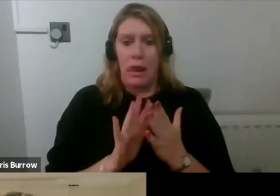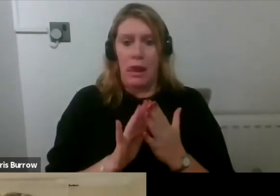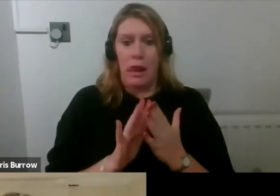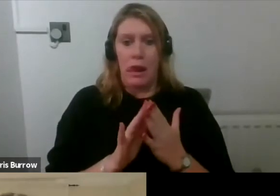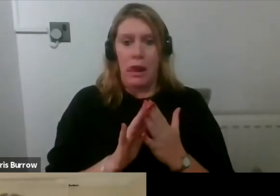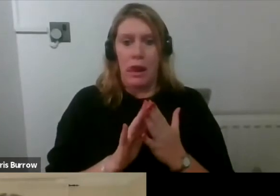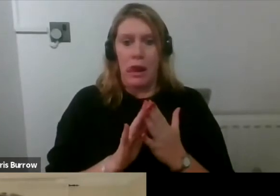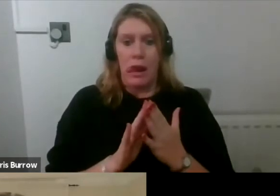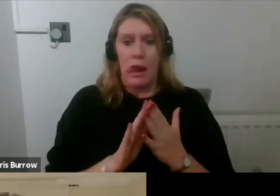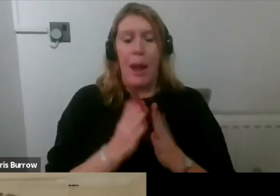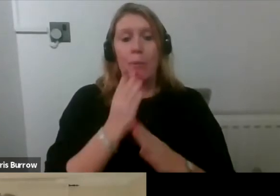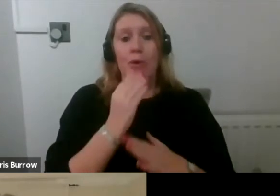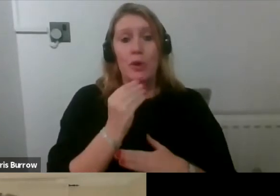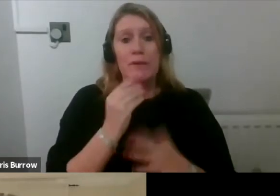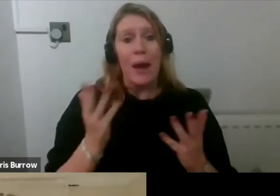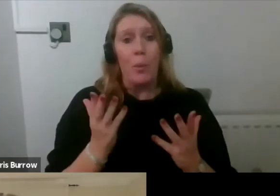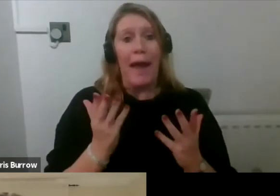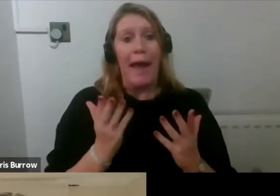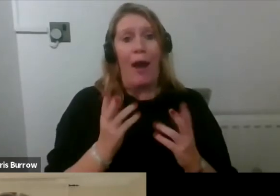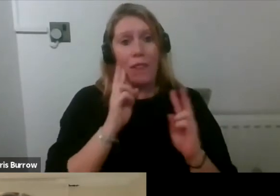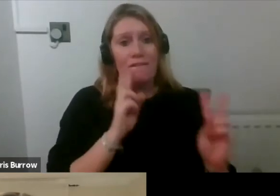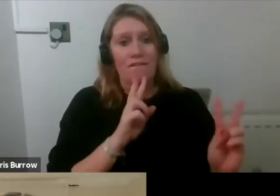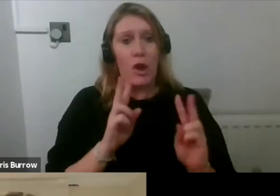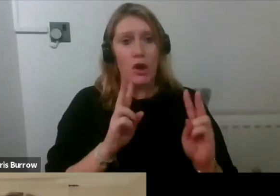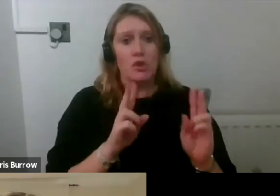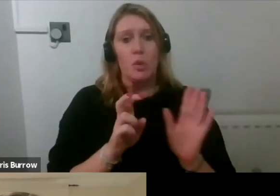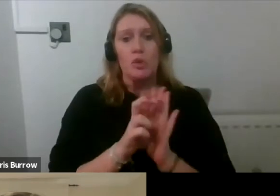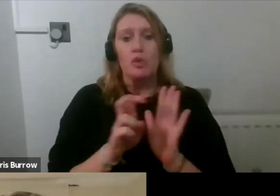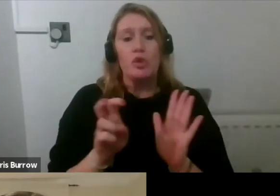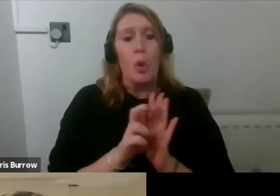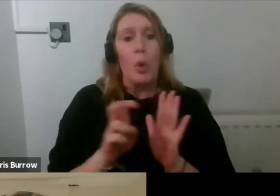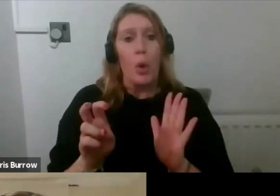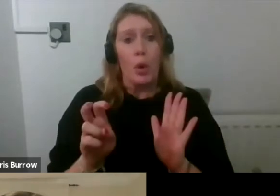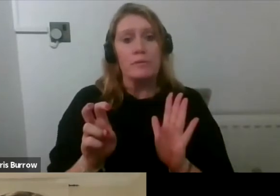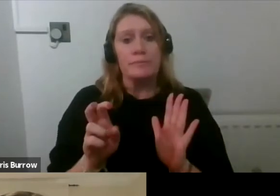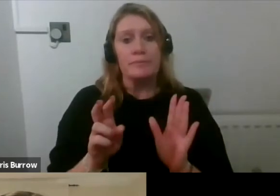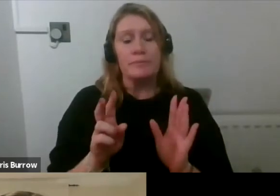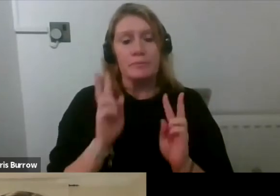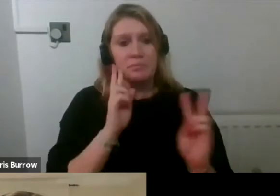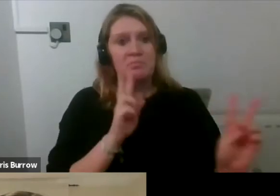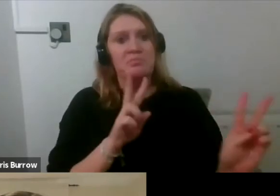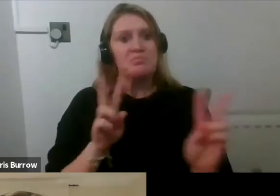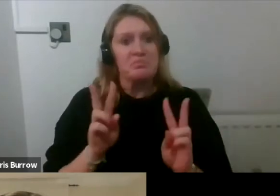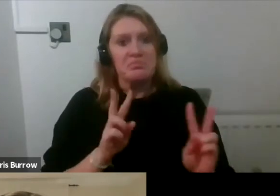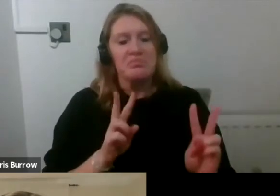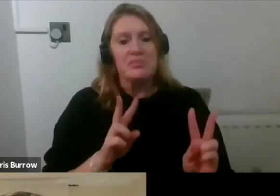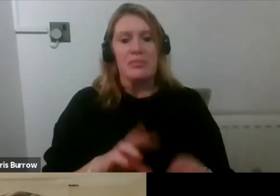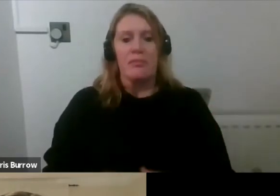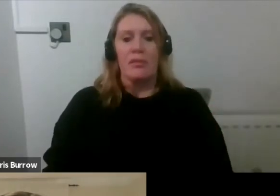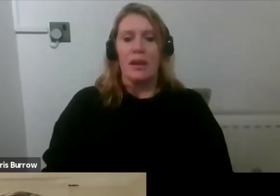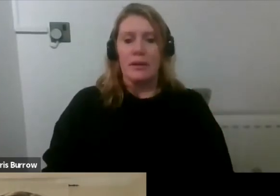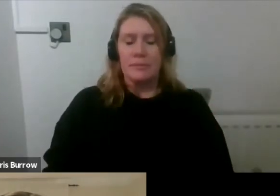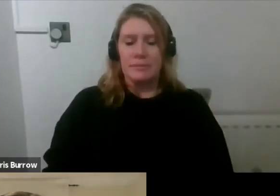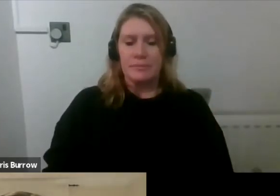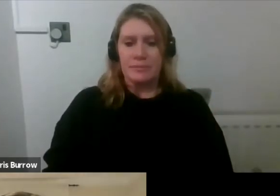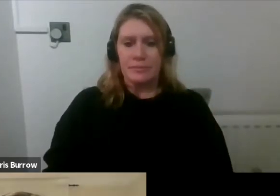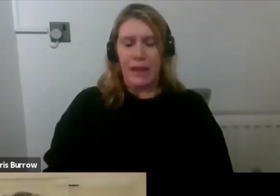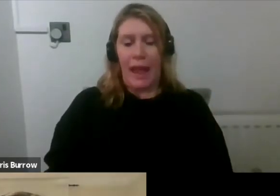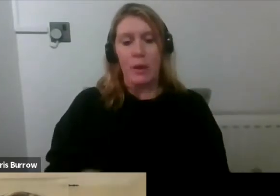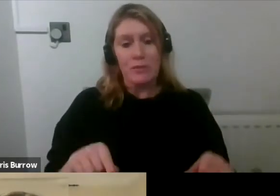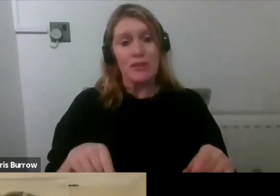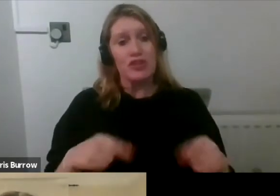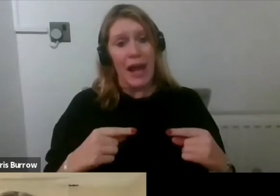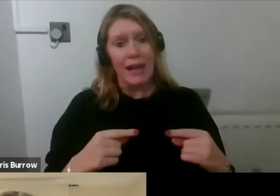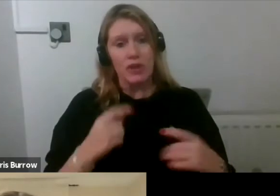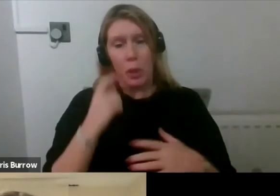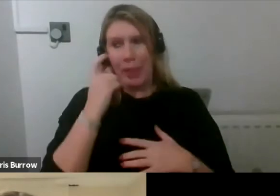virtual tour, which is used in the documentary. That's also on the website. So yeah, it was a challenge doing that, really. And you know,